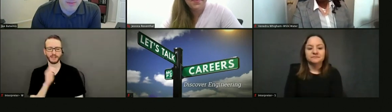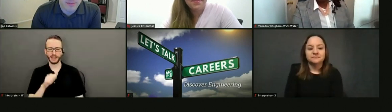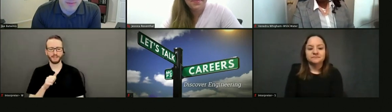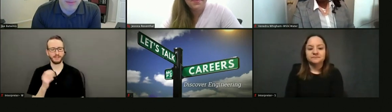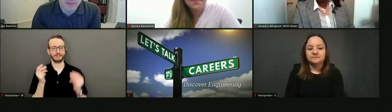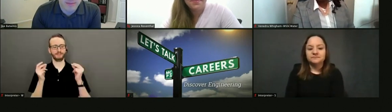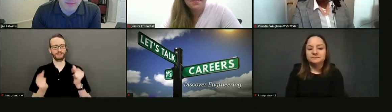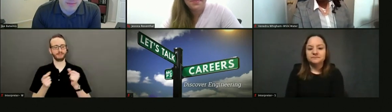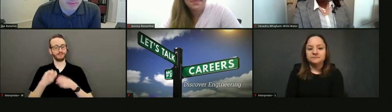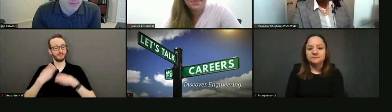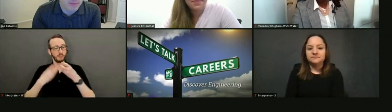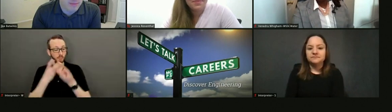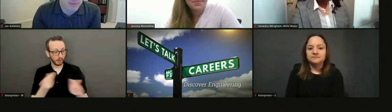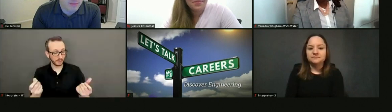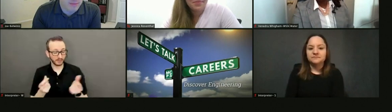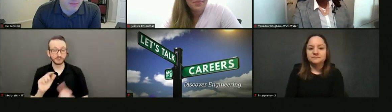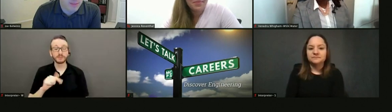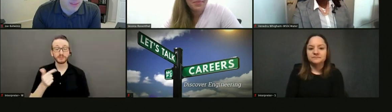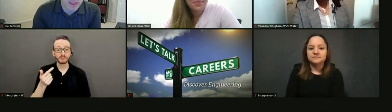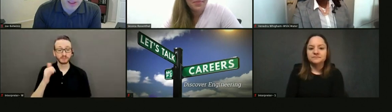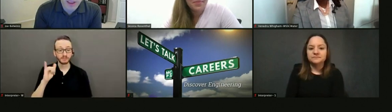that. Jessica?